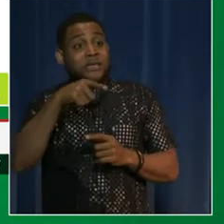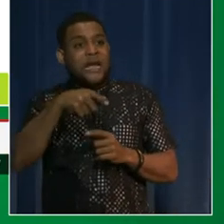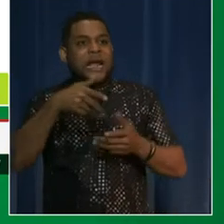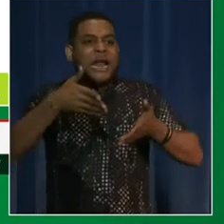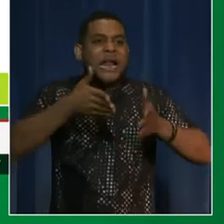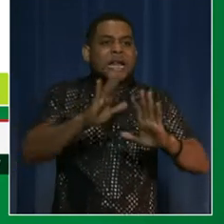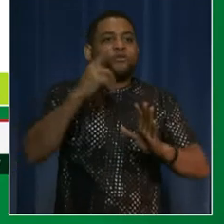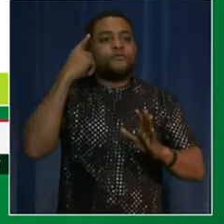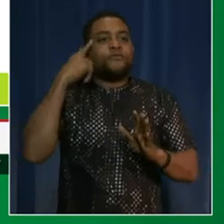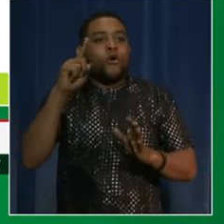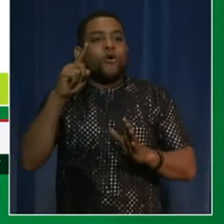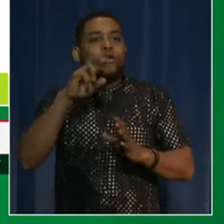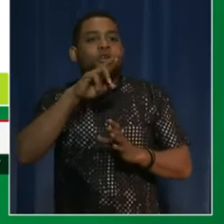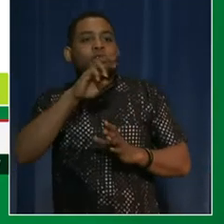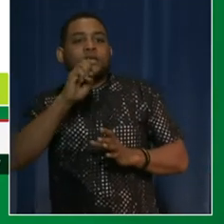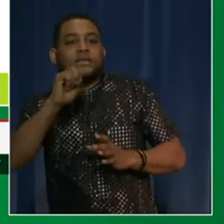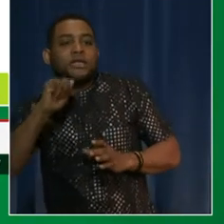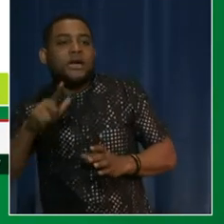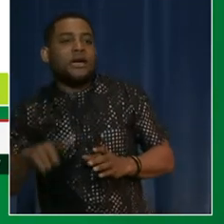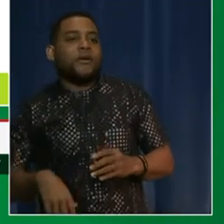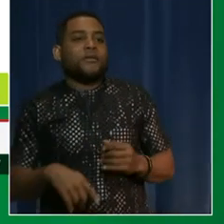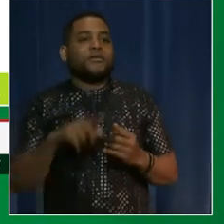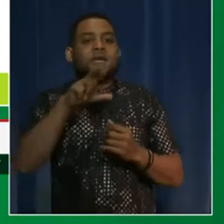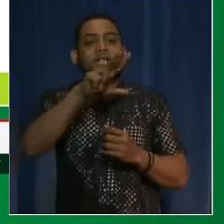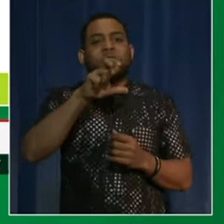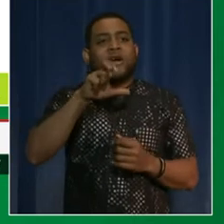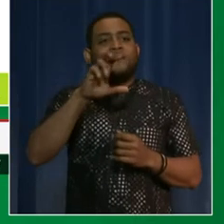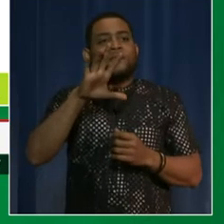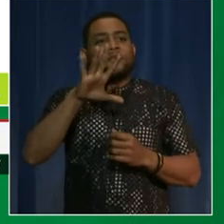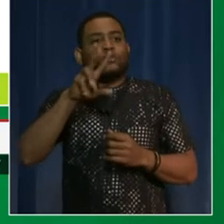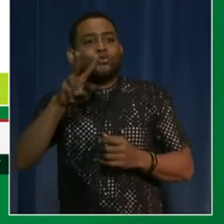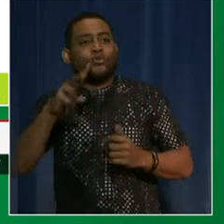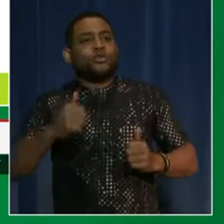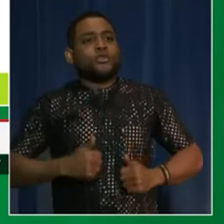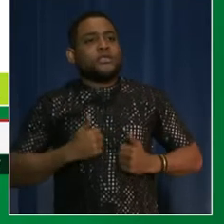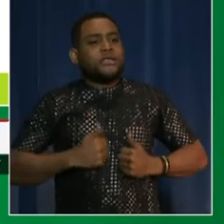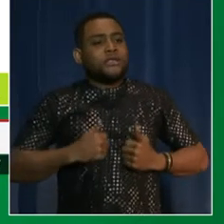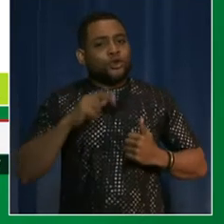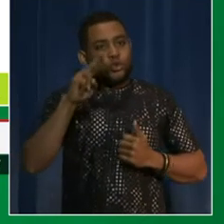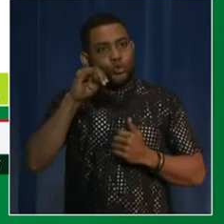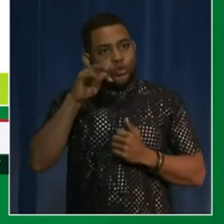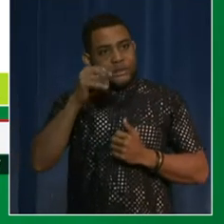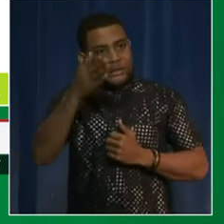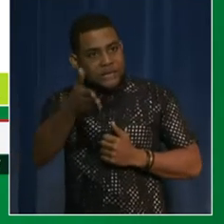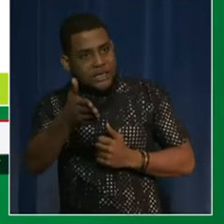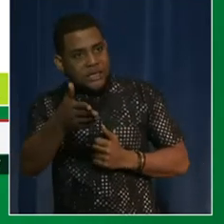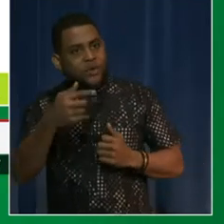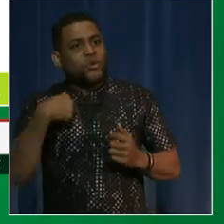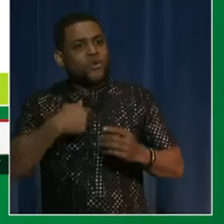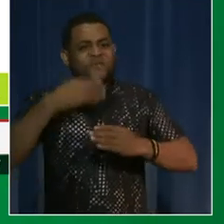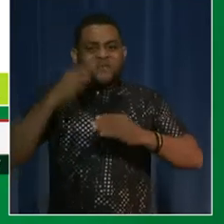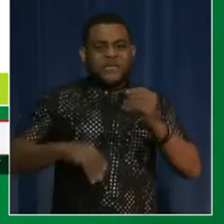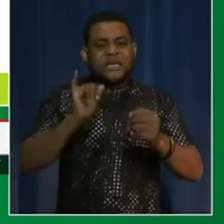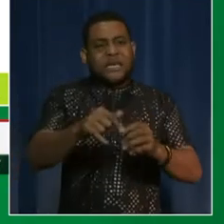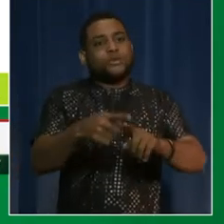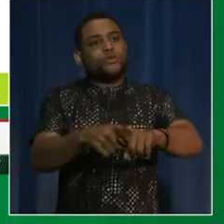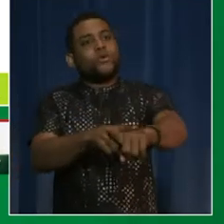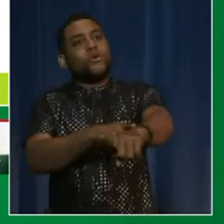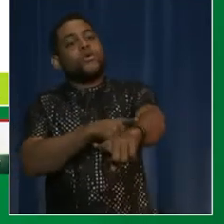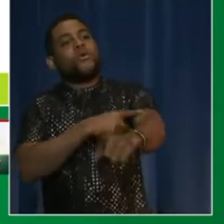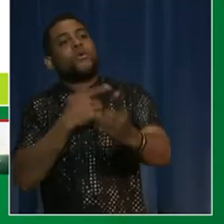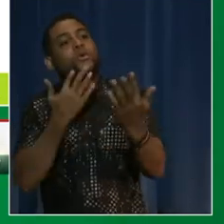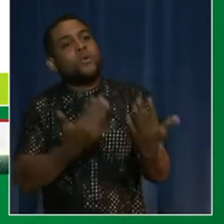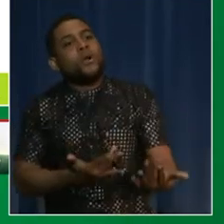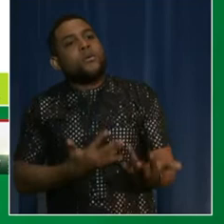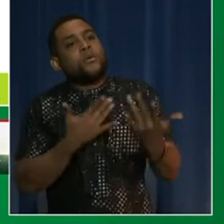with up to 352 residential units, helping to finish out that long-standing development. We're